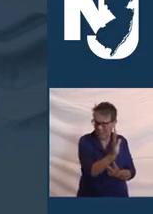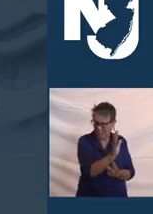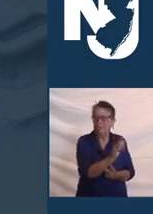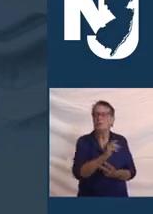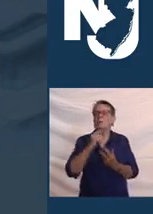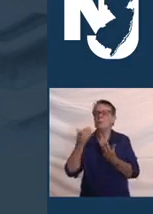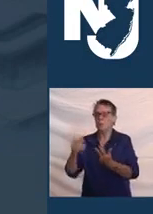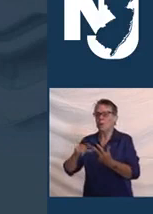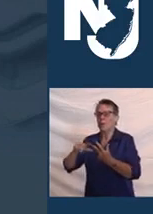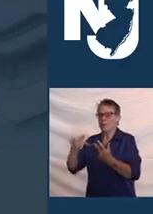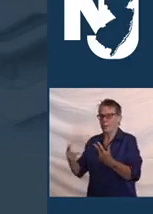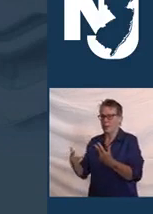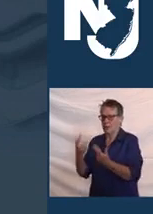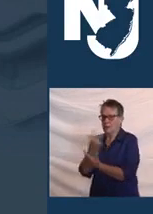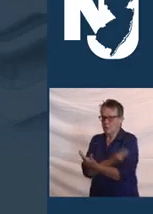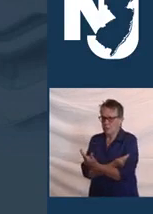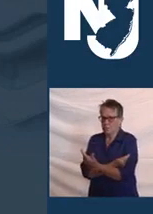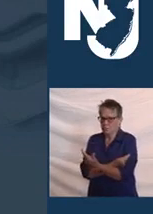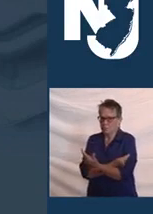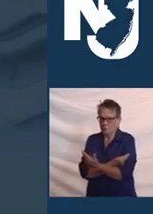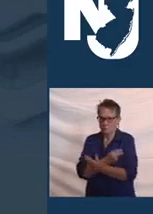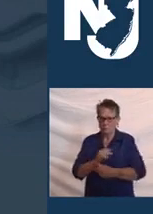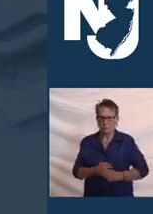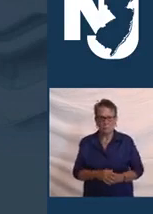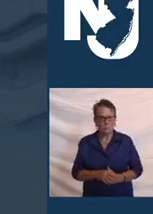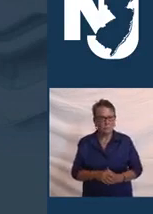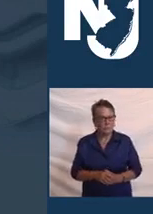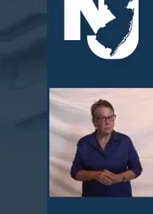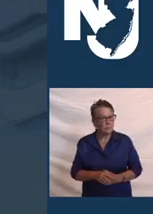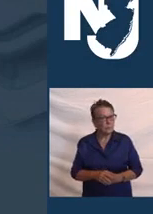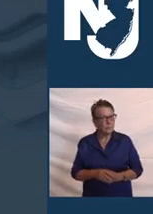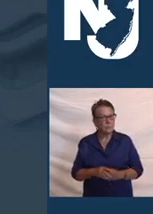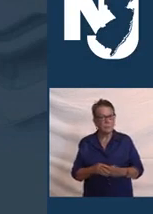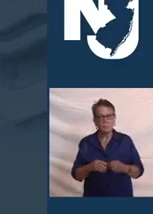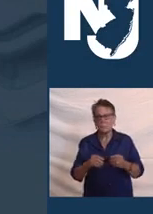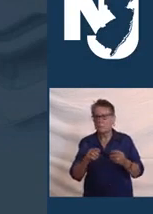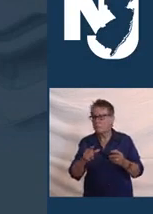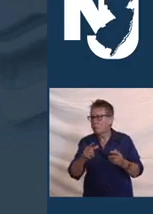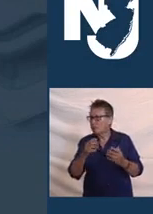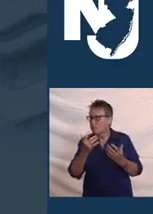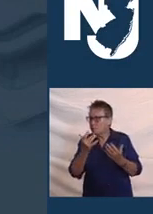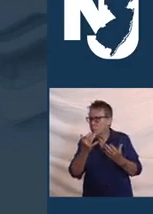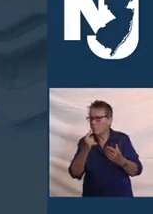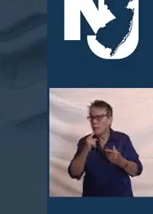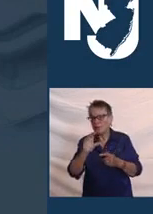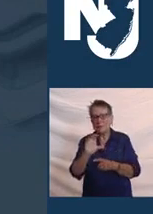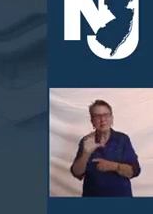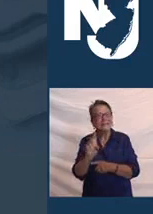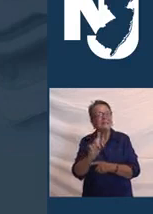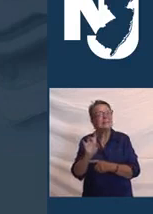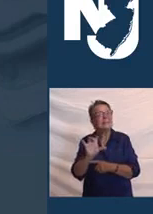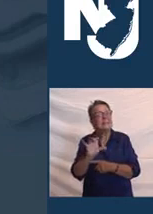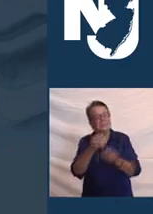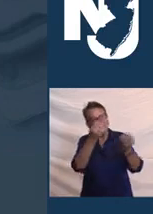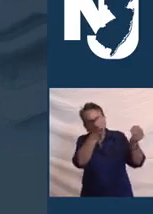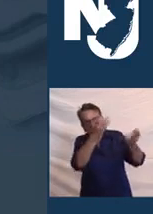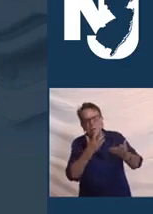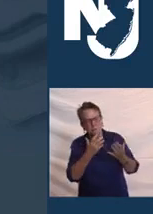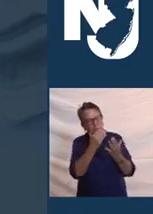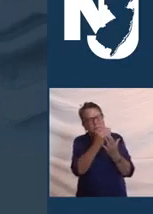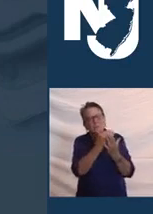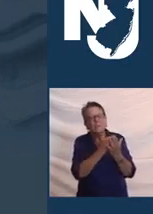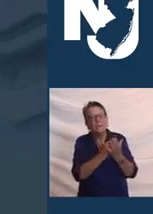final guidance from the CDC and FDA before we open the window for folks who qualify for a booster to get that